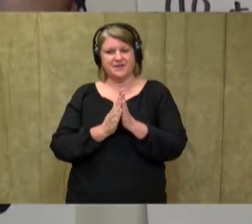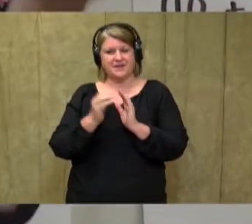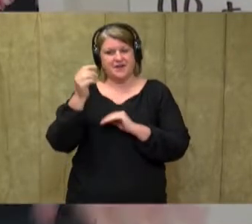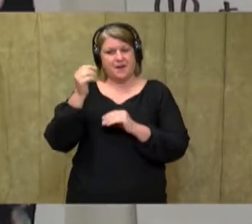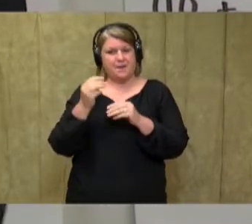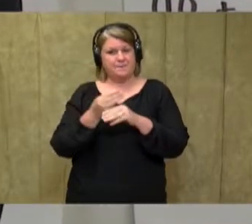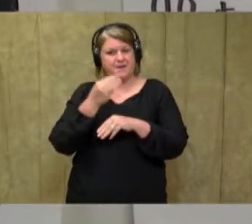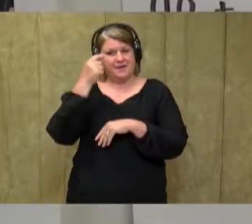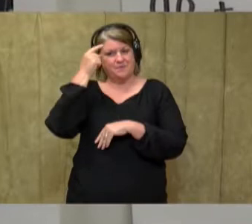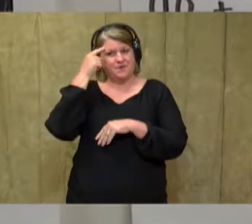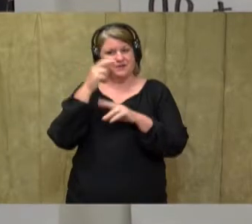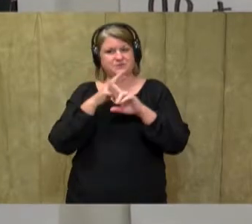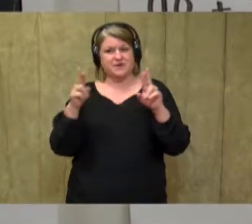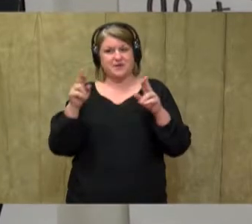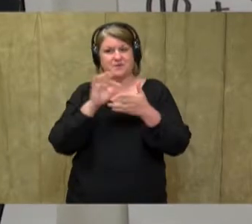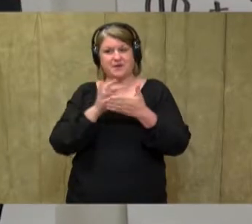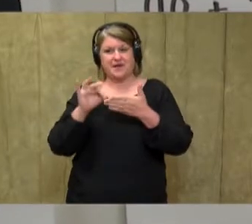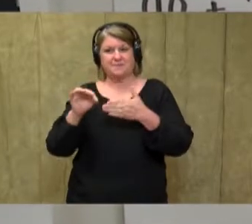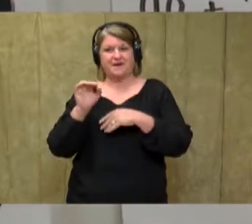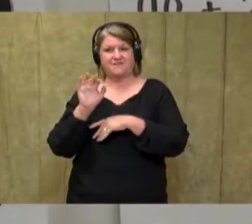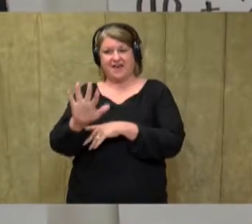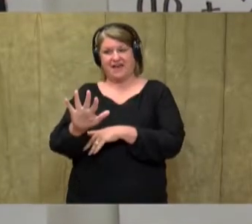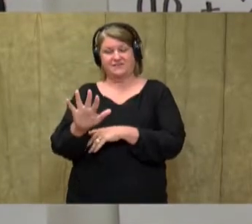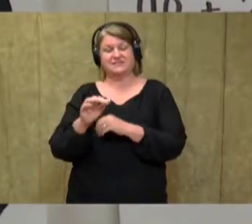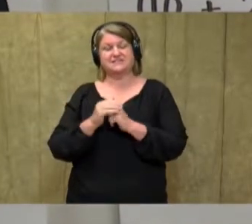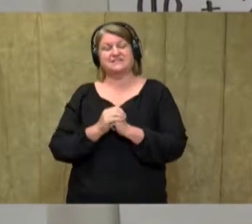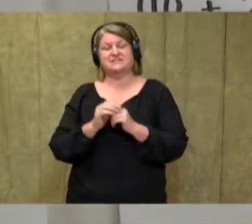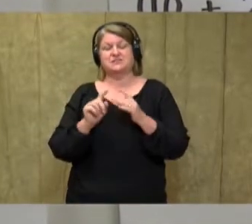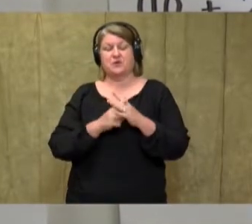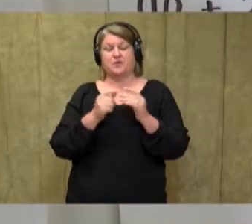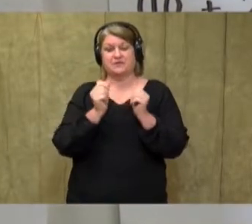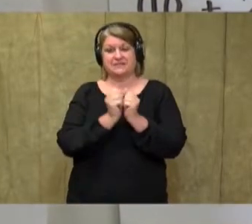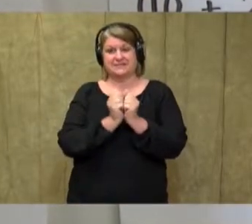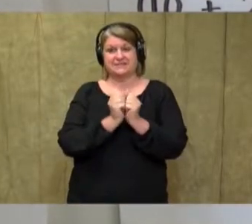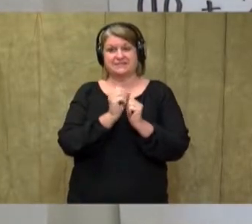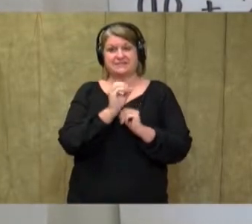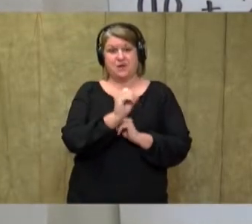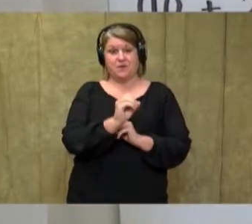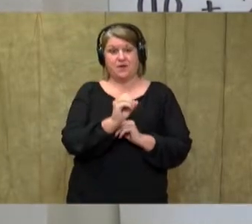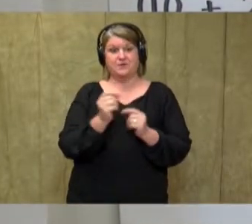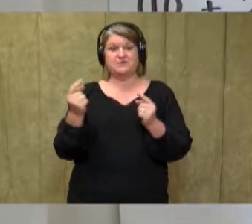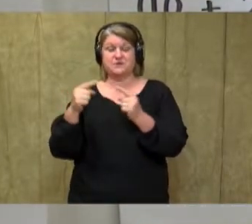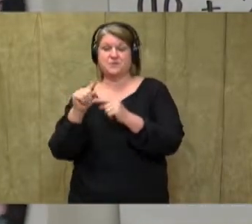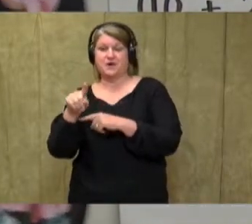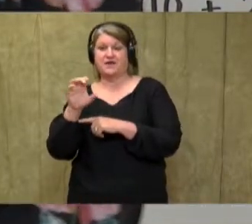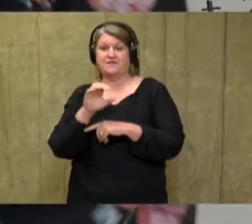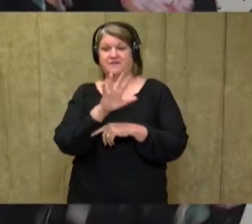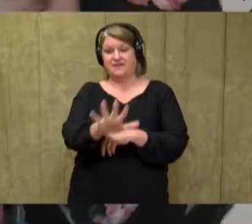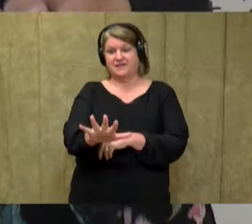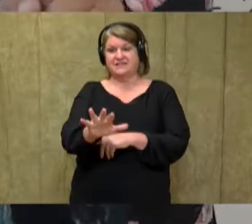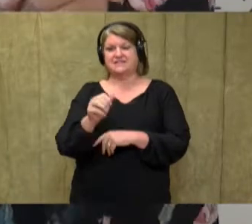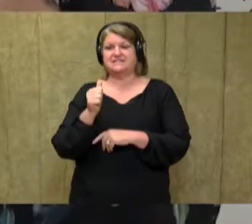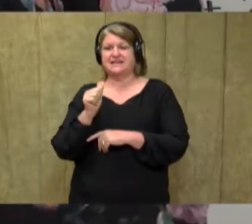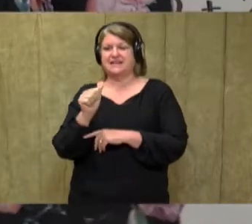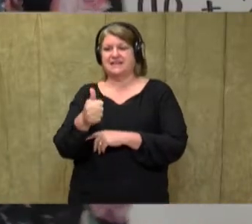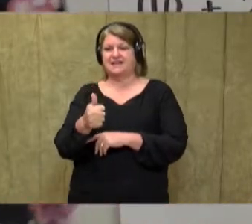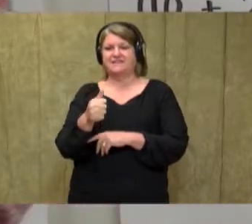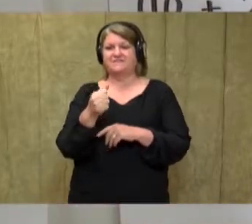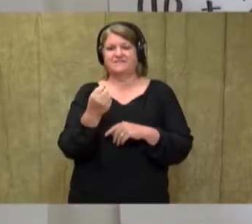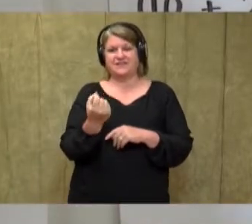up, count by fives, starting at 0, going to 100. Ready? 5,